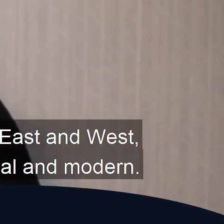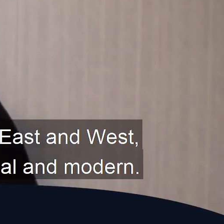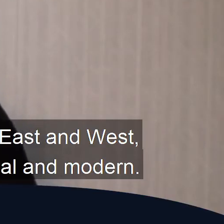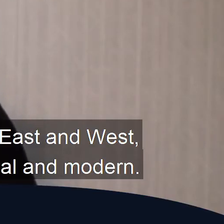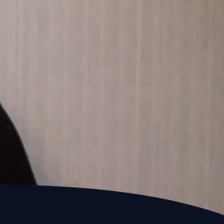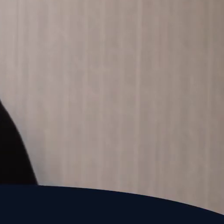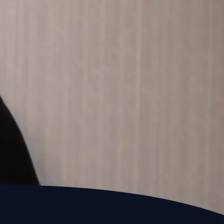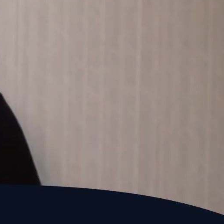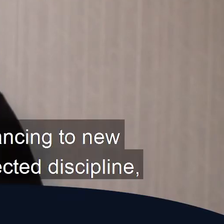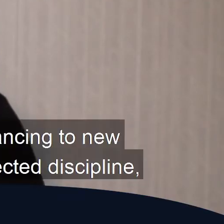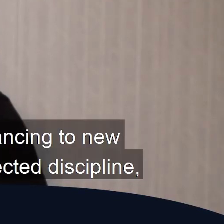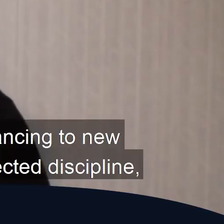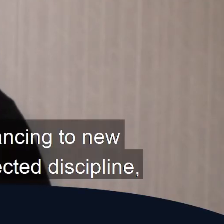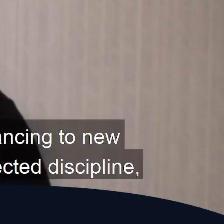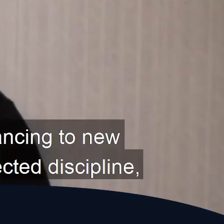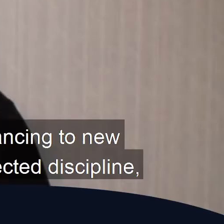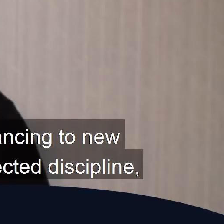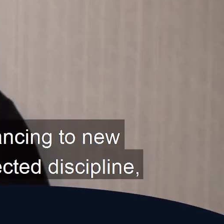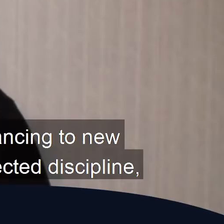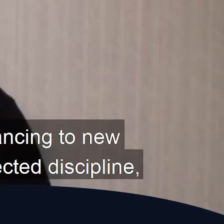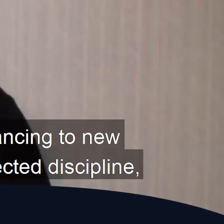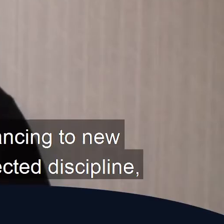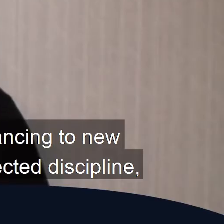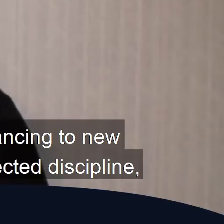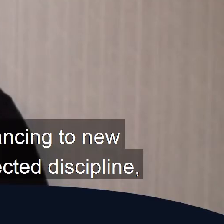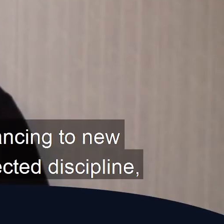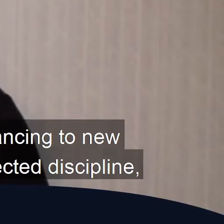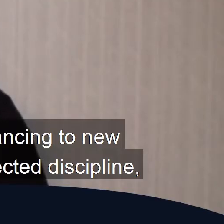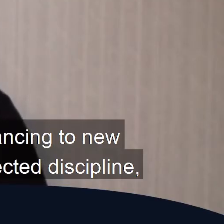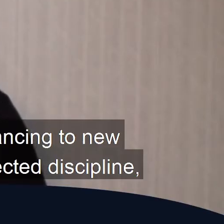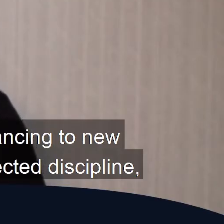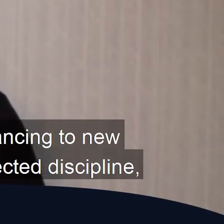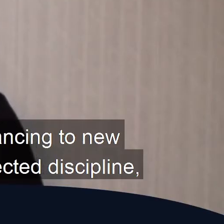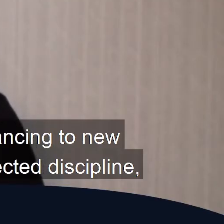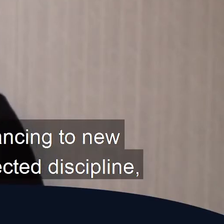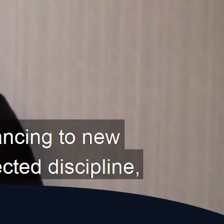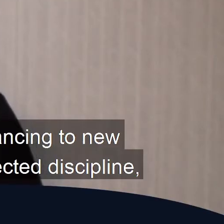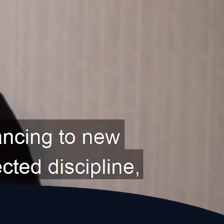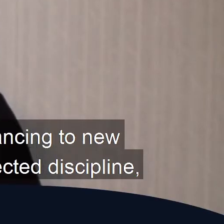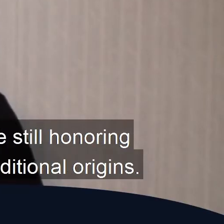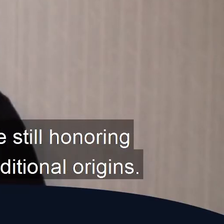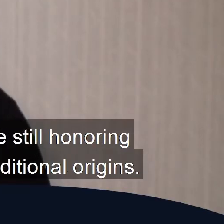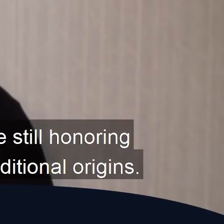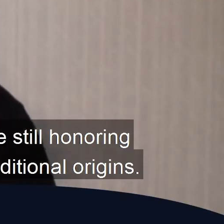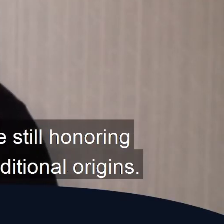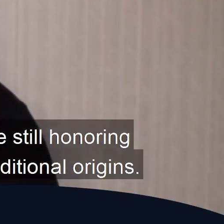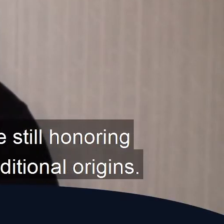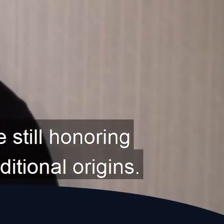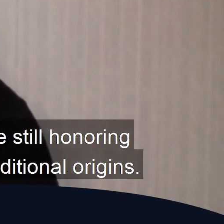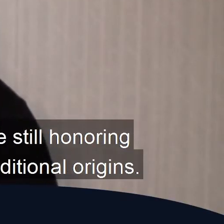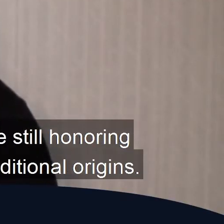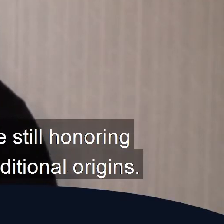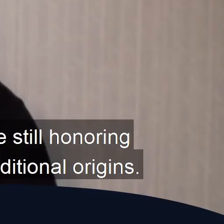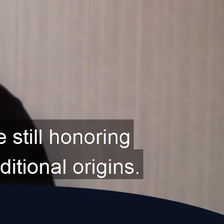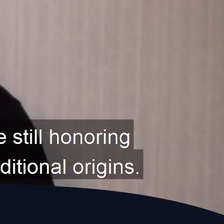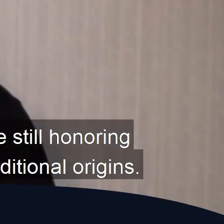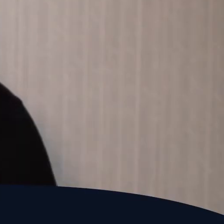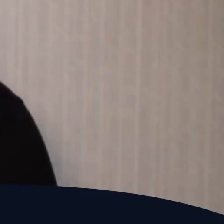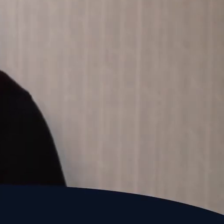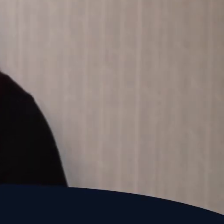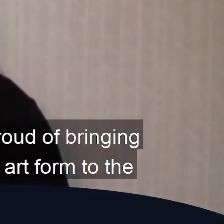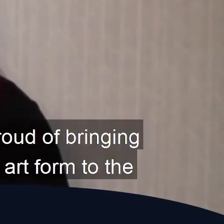I'm the one that created that impact. It motivates me to contribute more every time. I would describe my work as creating a bridge between